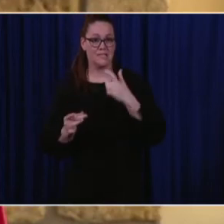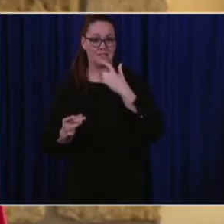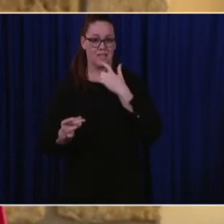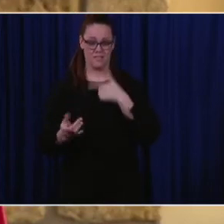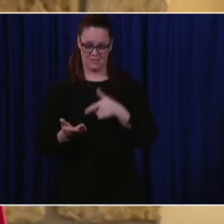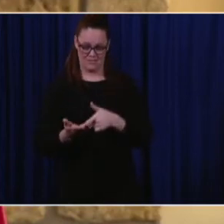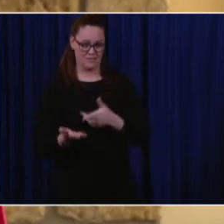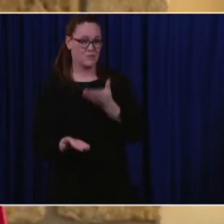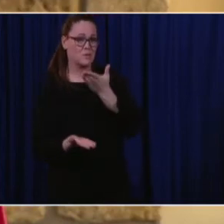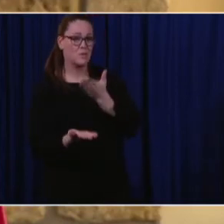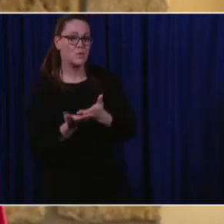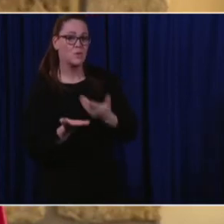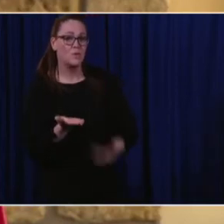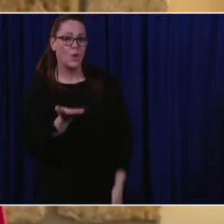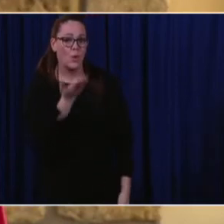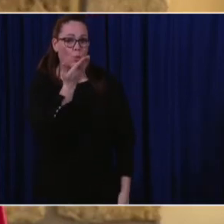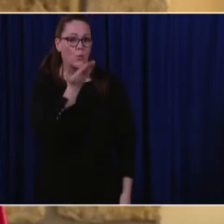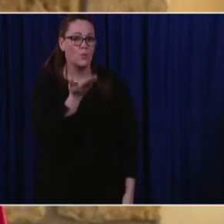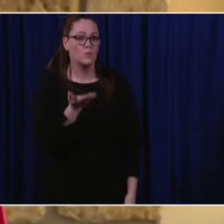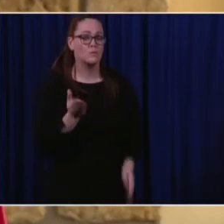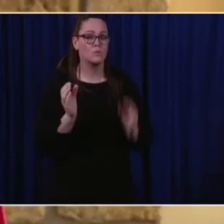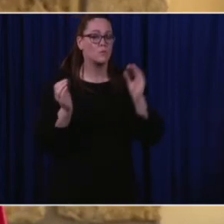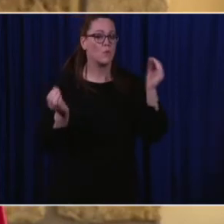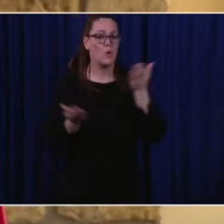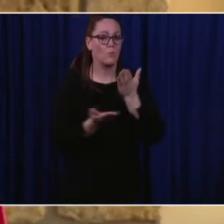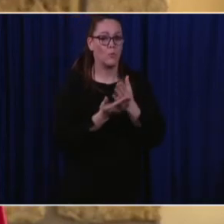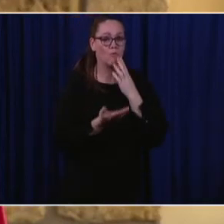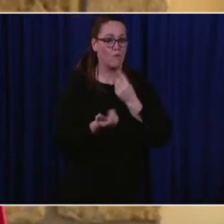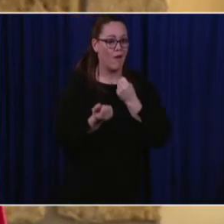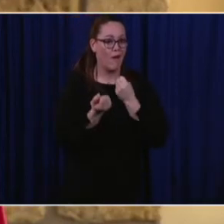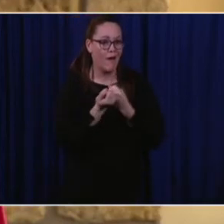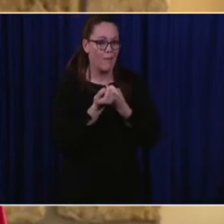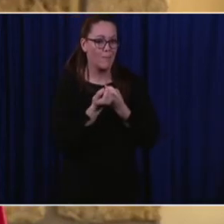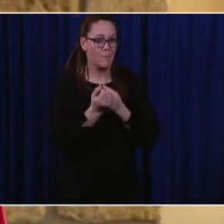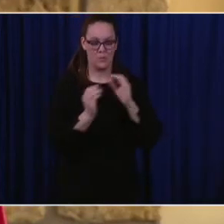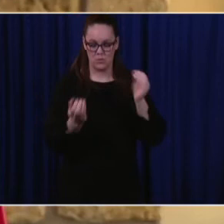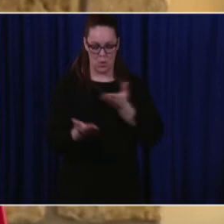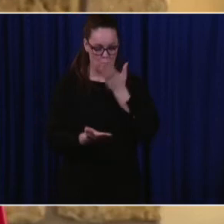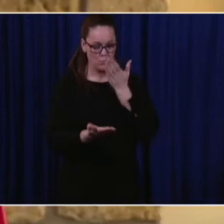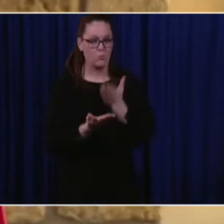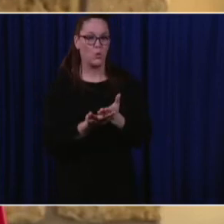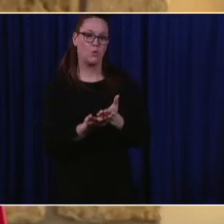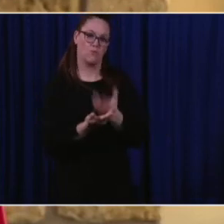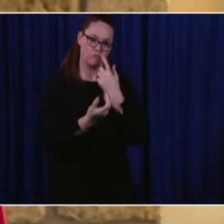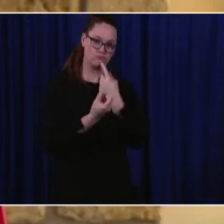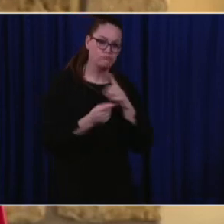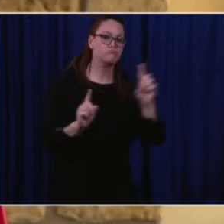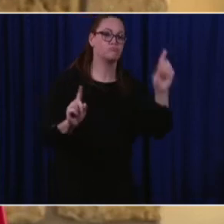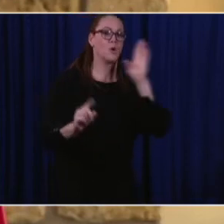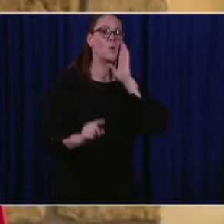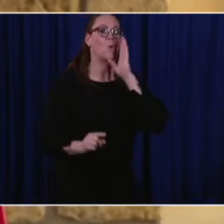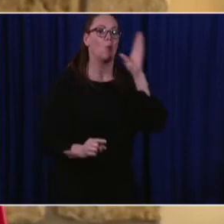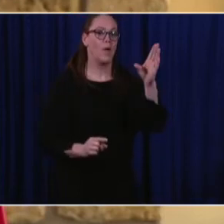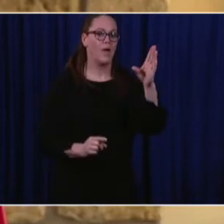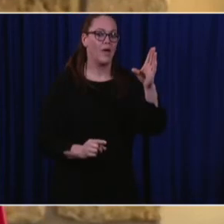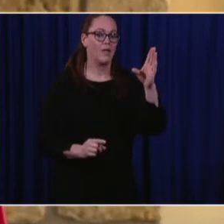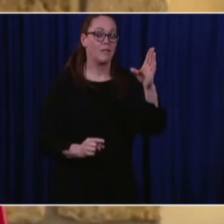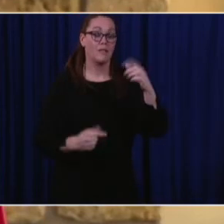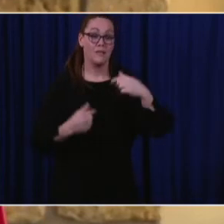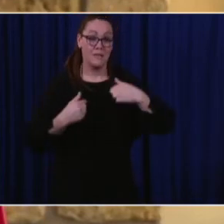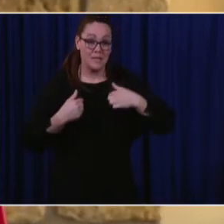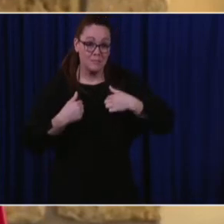evidence it helps anything. I've not seen a single public health person recommend this as an intervention. I'm mystified at